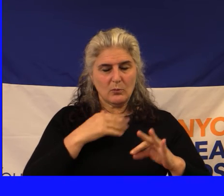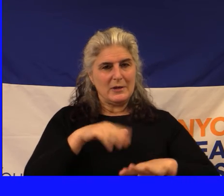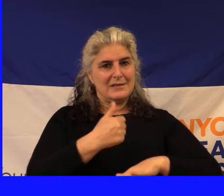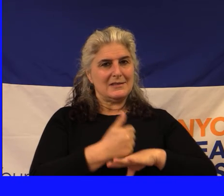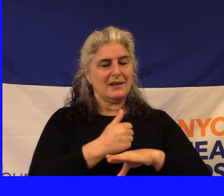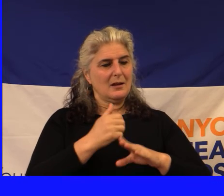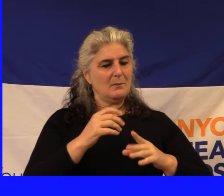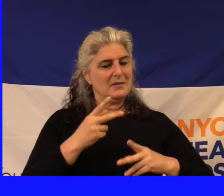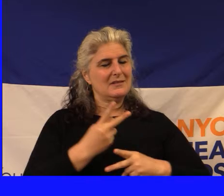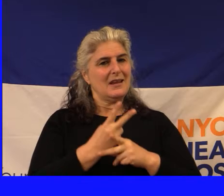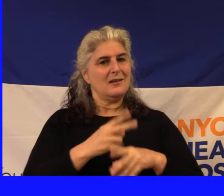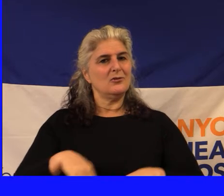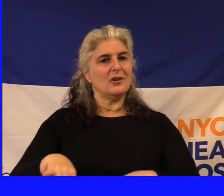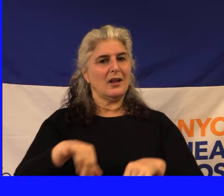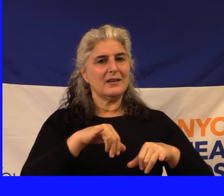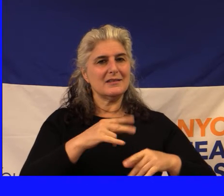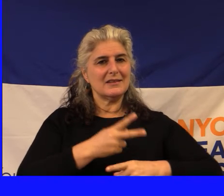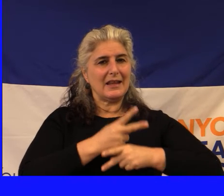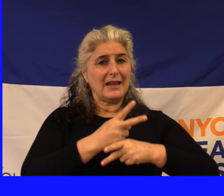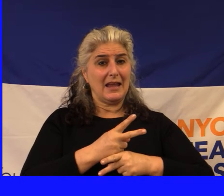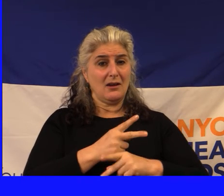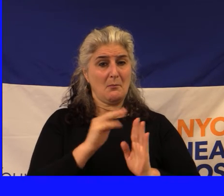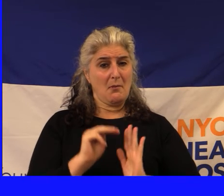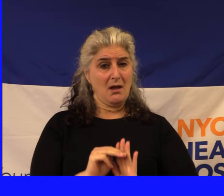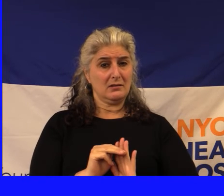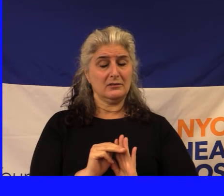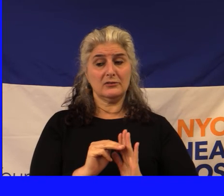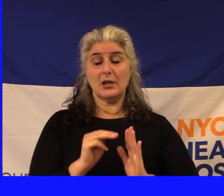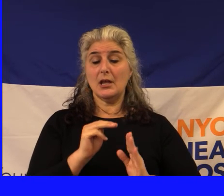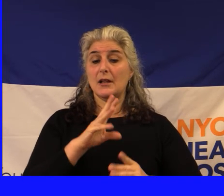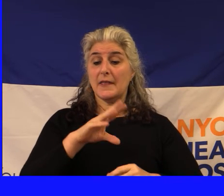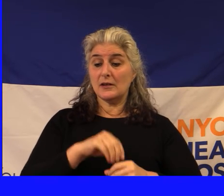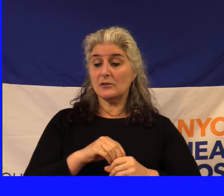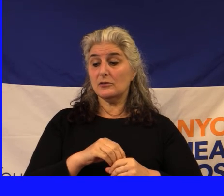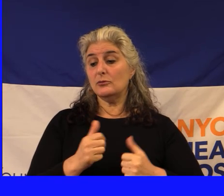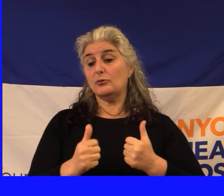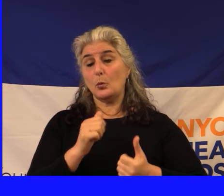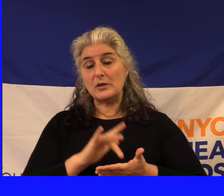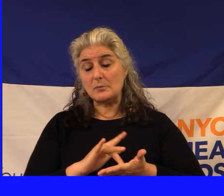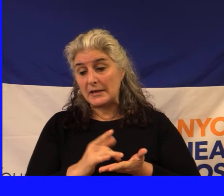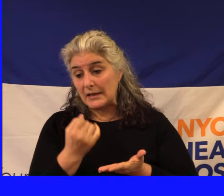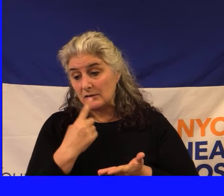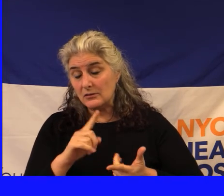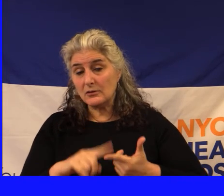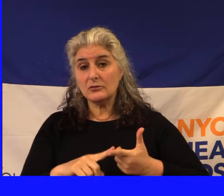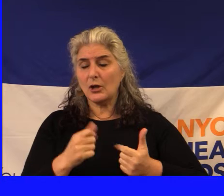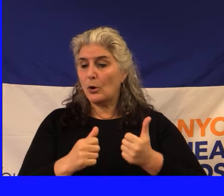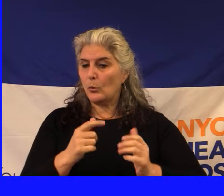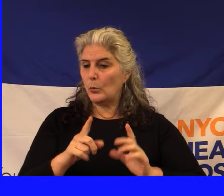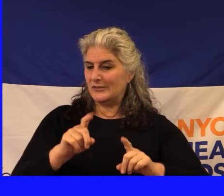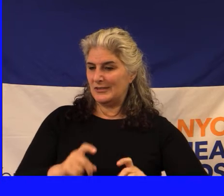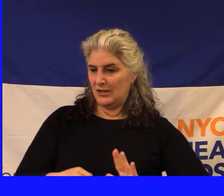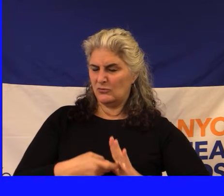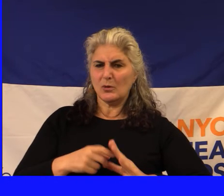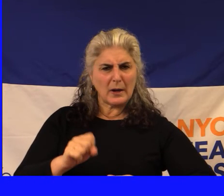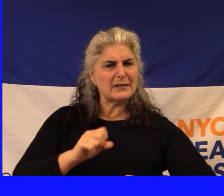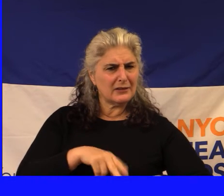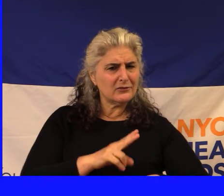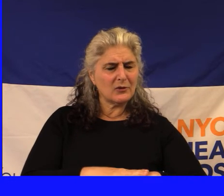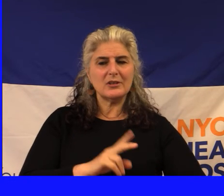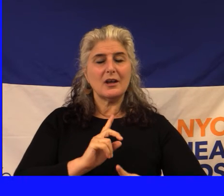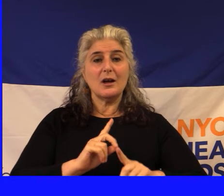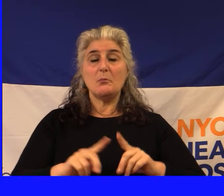care models include, what medications you're on, what tests you're supposed to get, but also